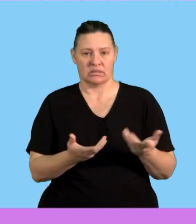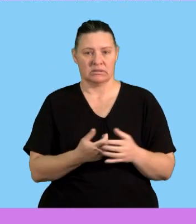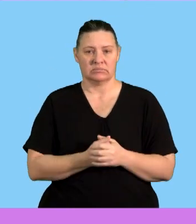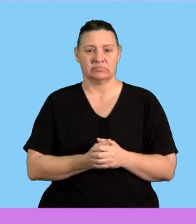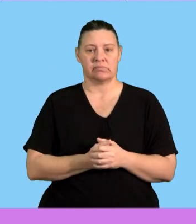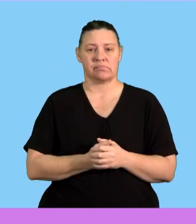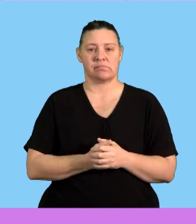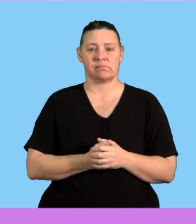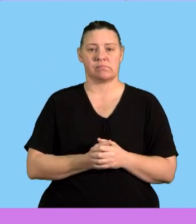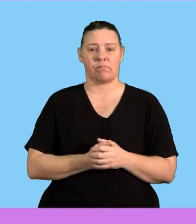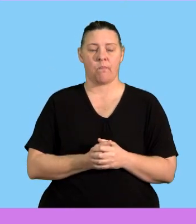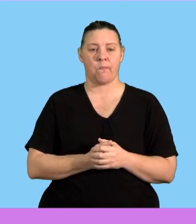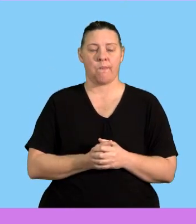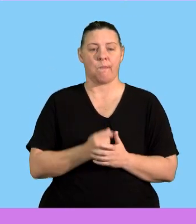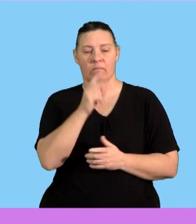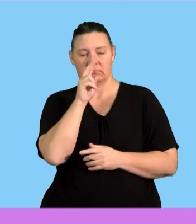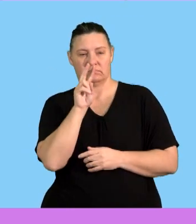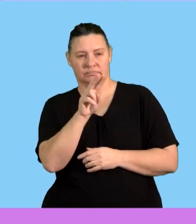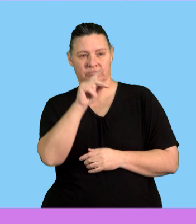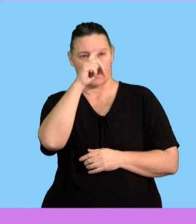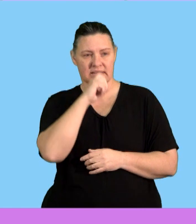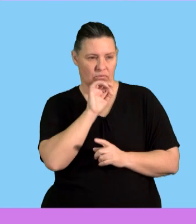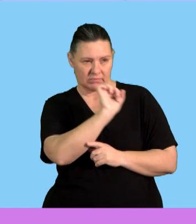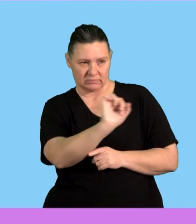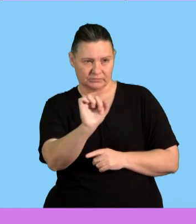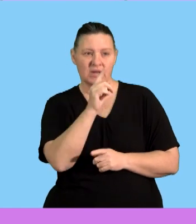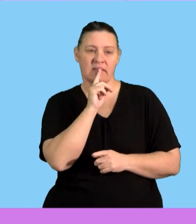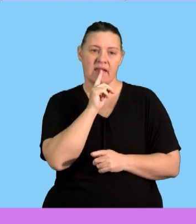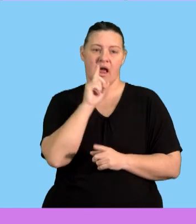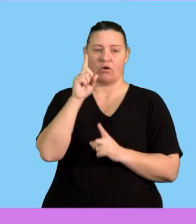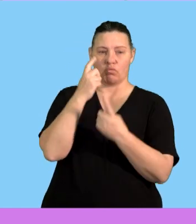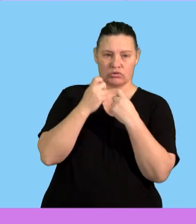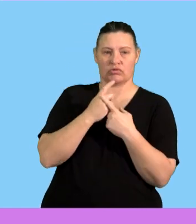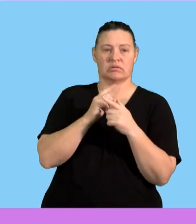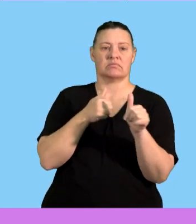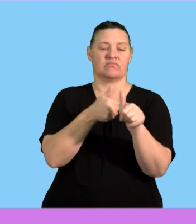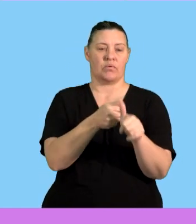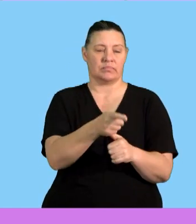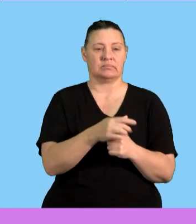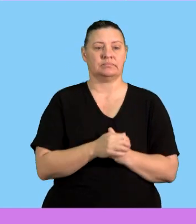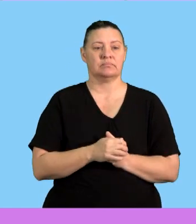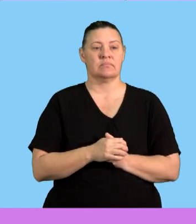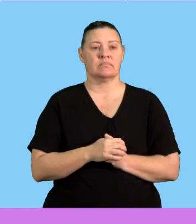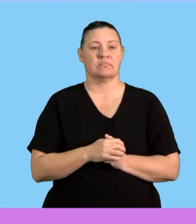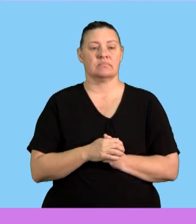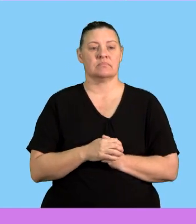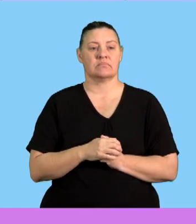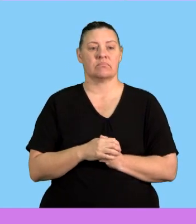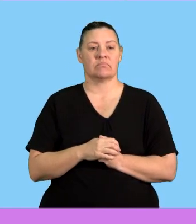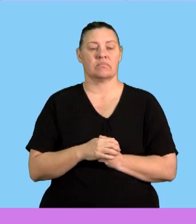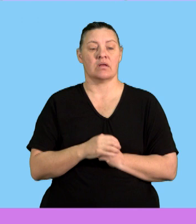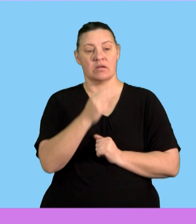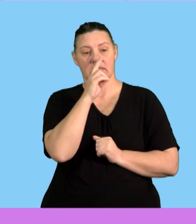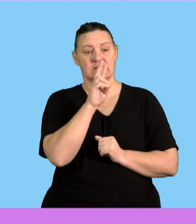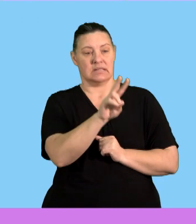right? Further on says, carefully study the diagram and answer the questions that follow. Now, guys, there we have our